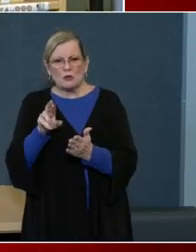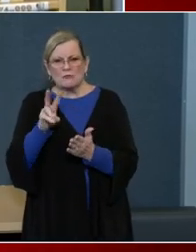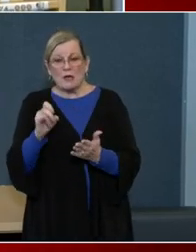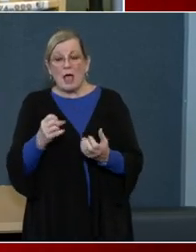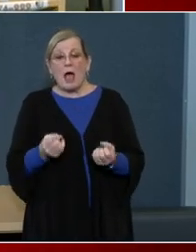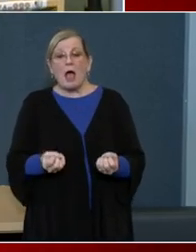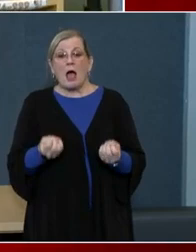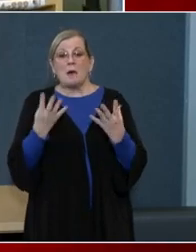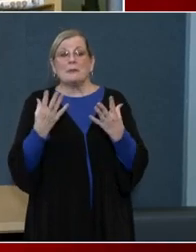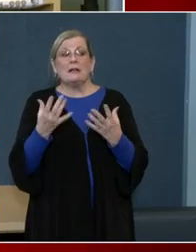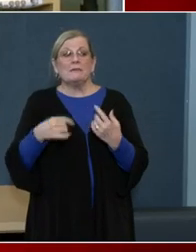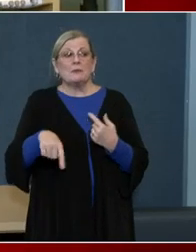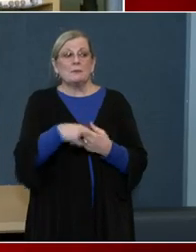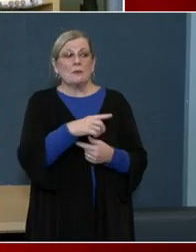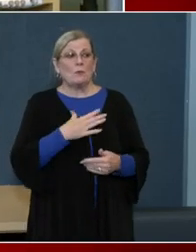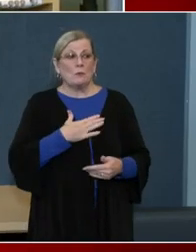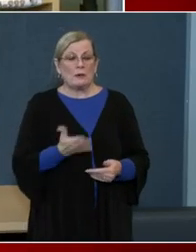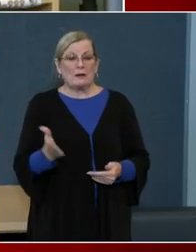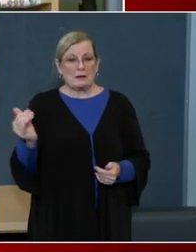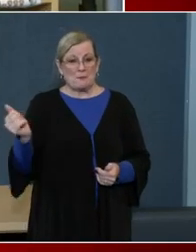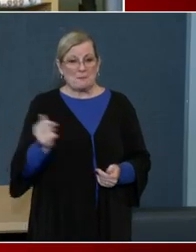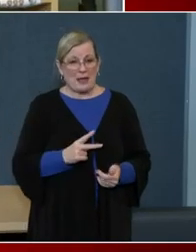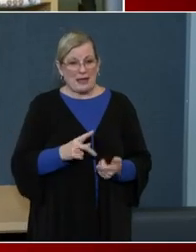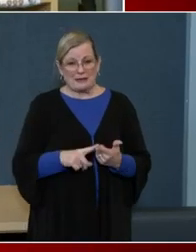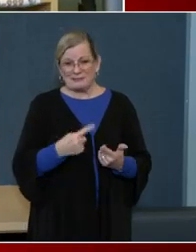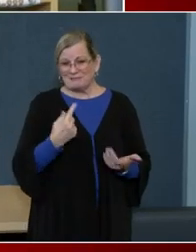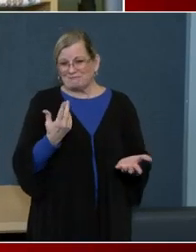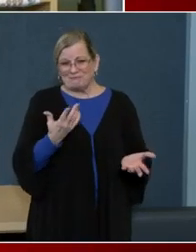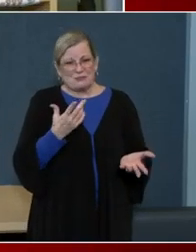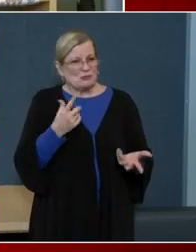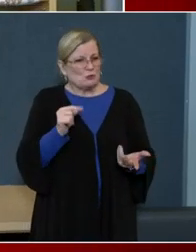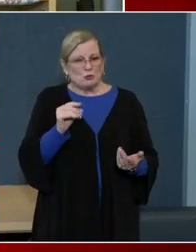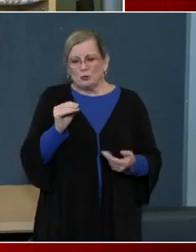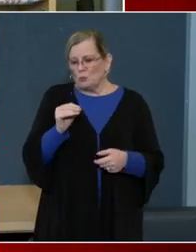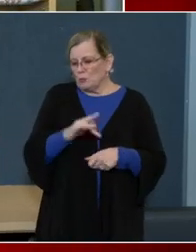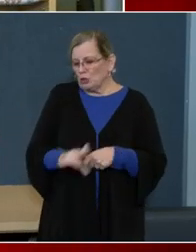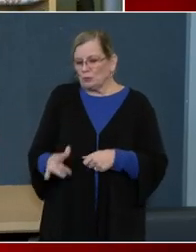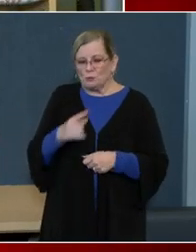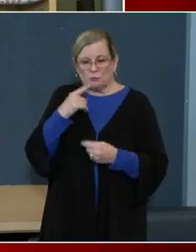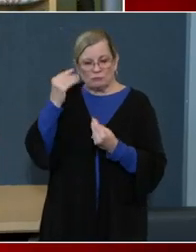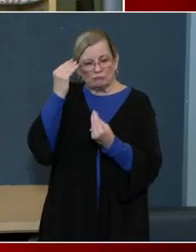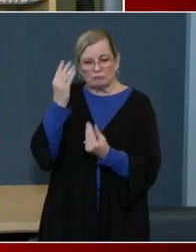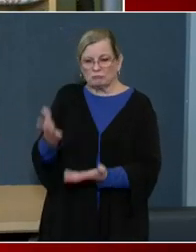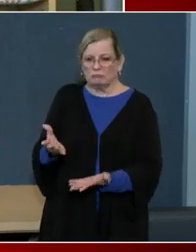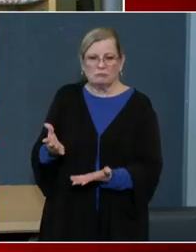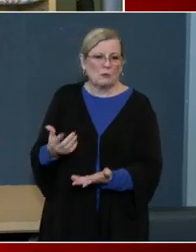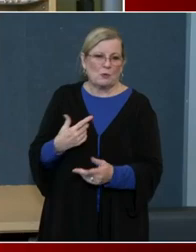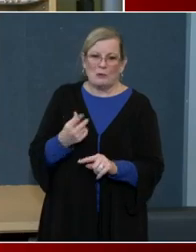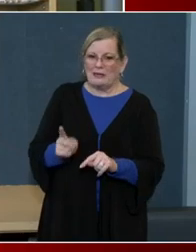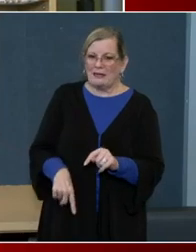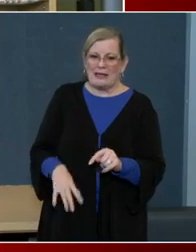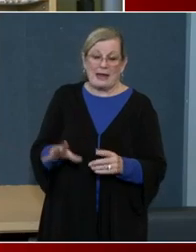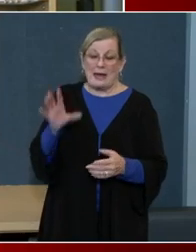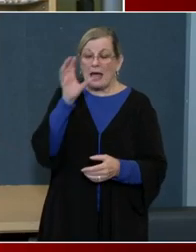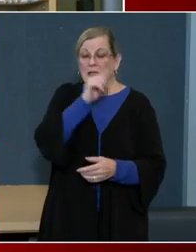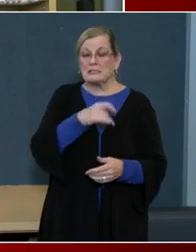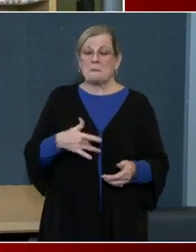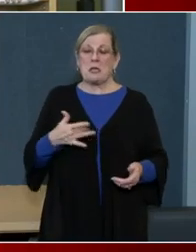Yeah, it's premature, Mark, at this point, I believe, to estimate. We're still